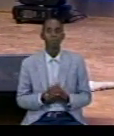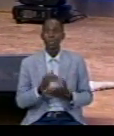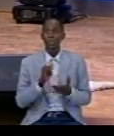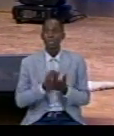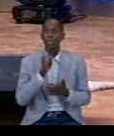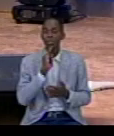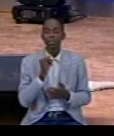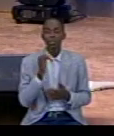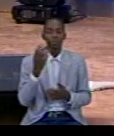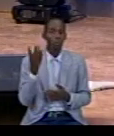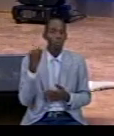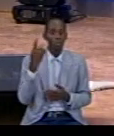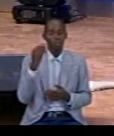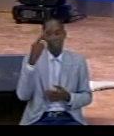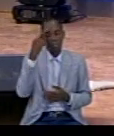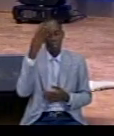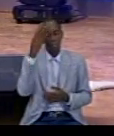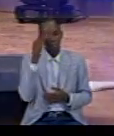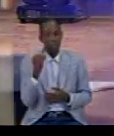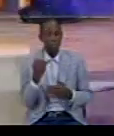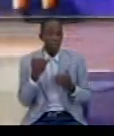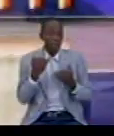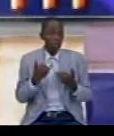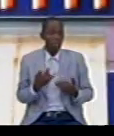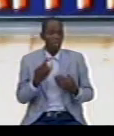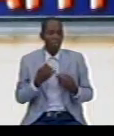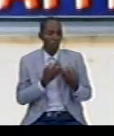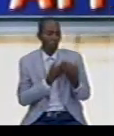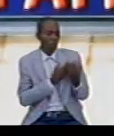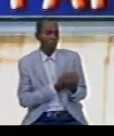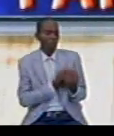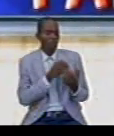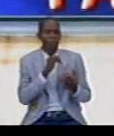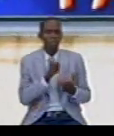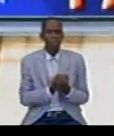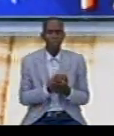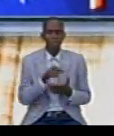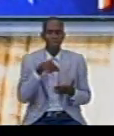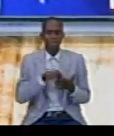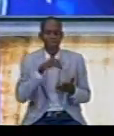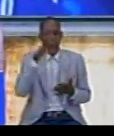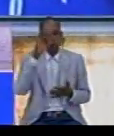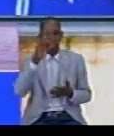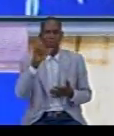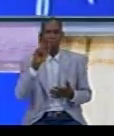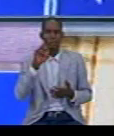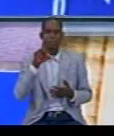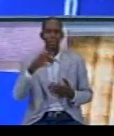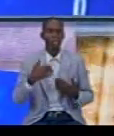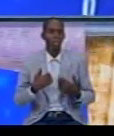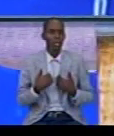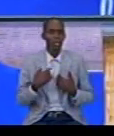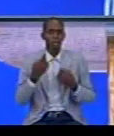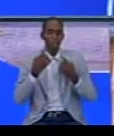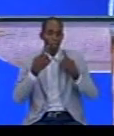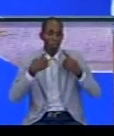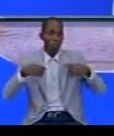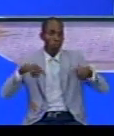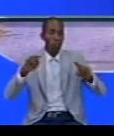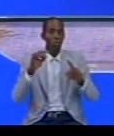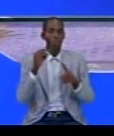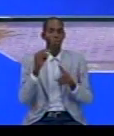reason why. Now, the confidence that Daniel had, the declaration that Daniel made